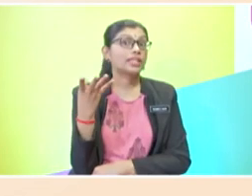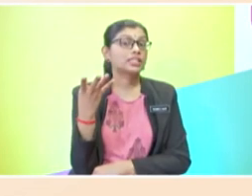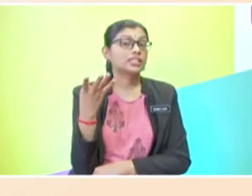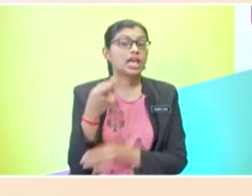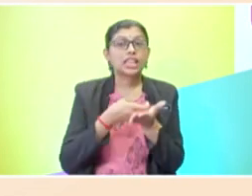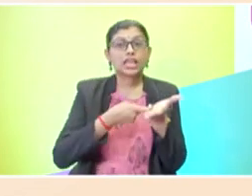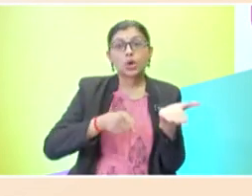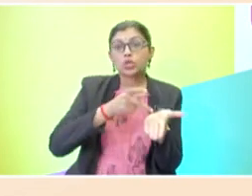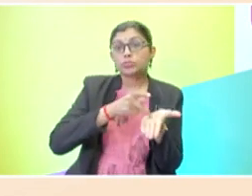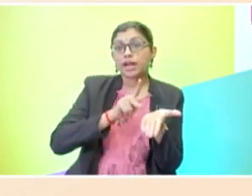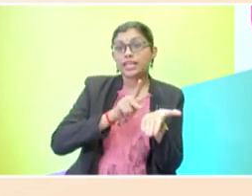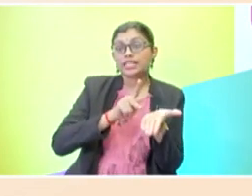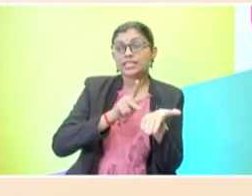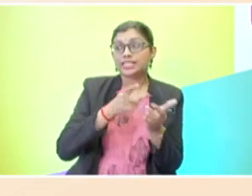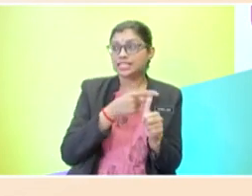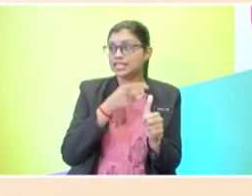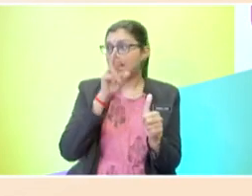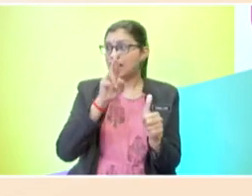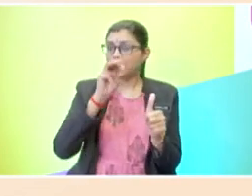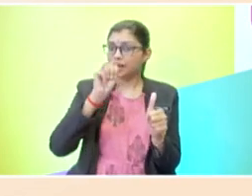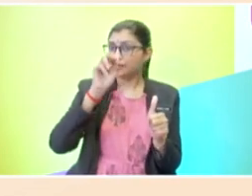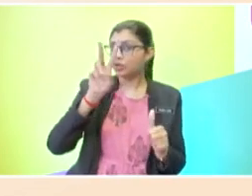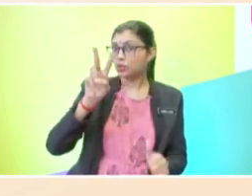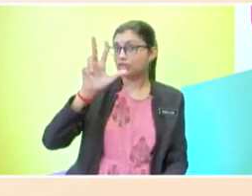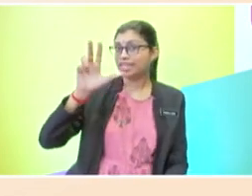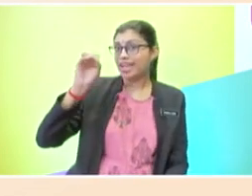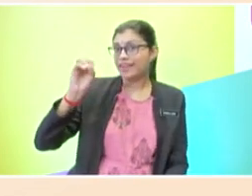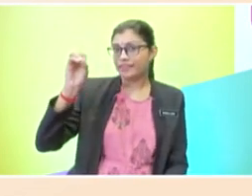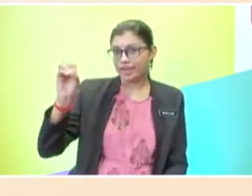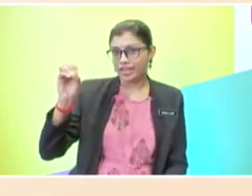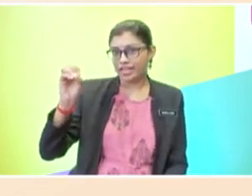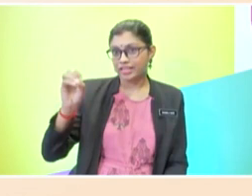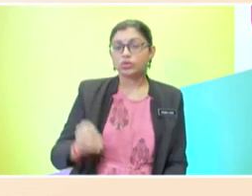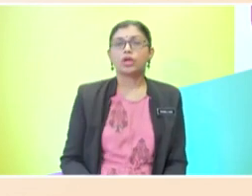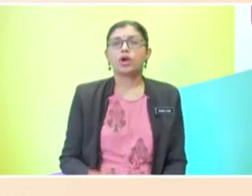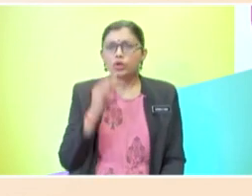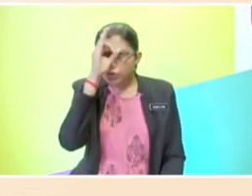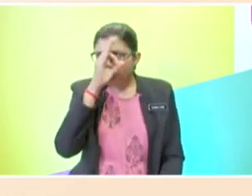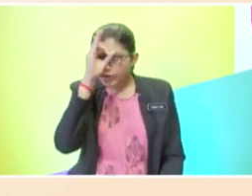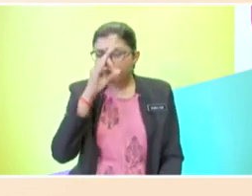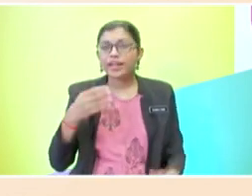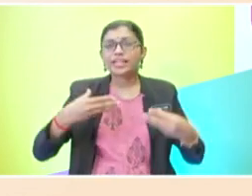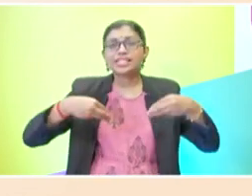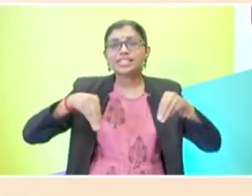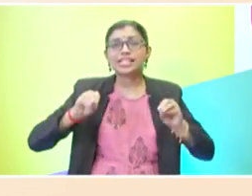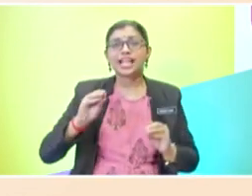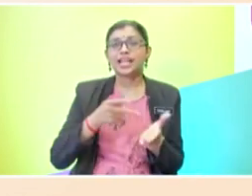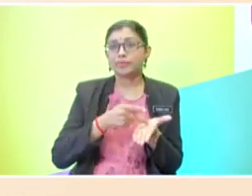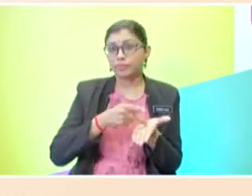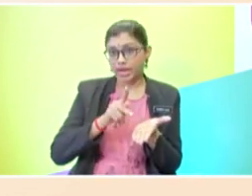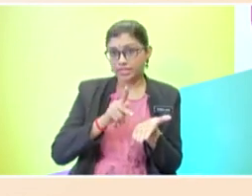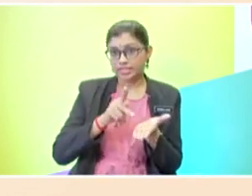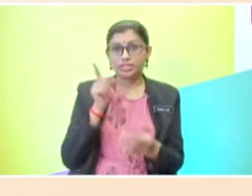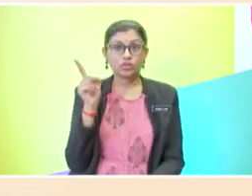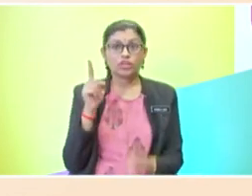cost price for this is 2,300. Yes. Okay. So how much? How about the selling price? So because like what